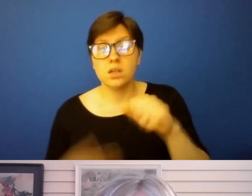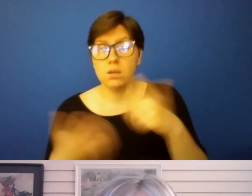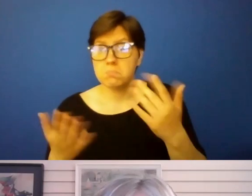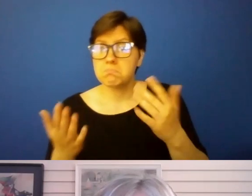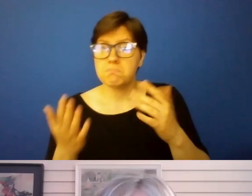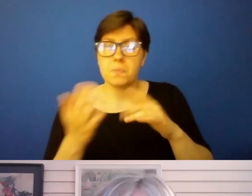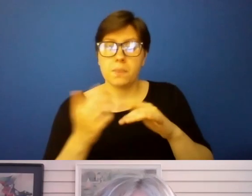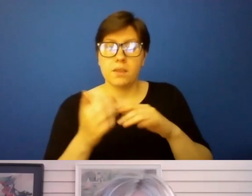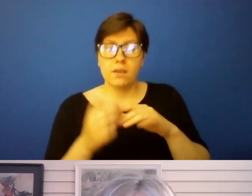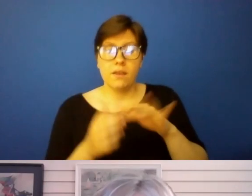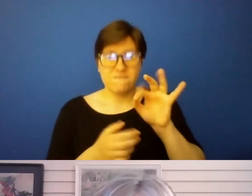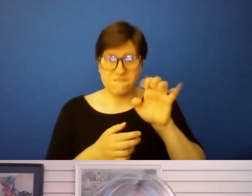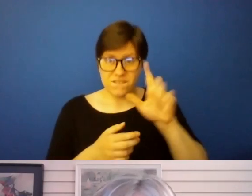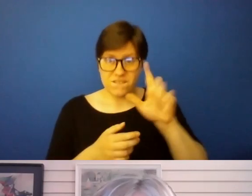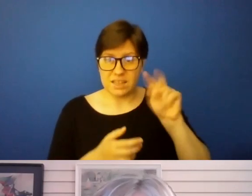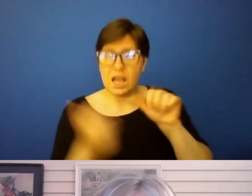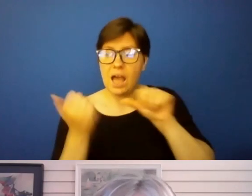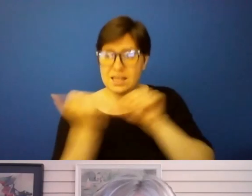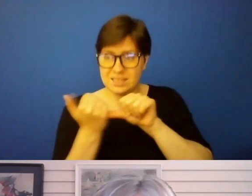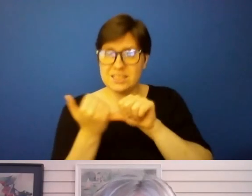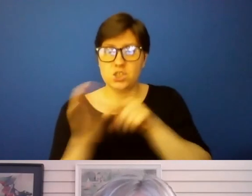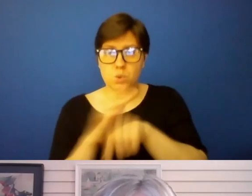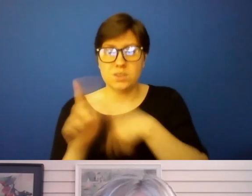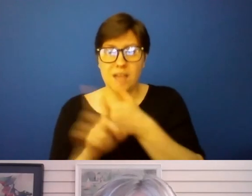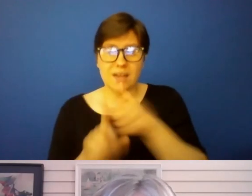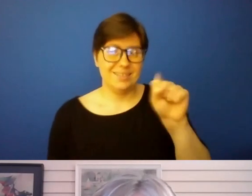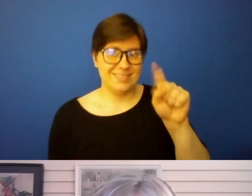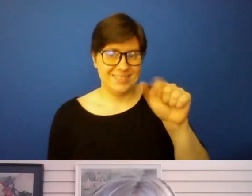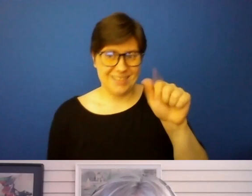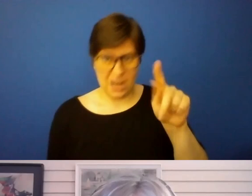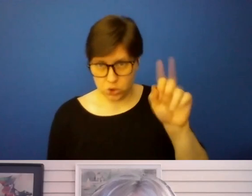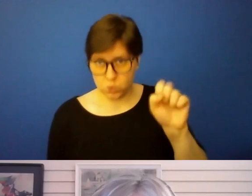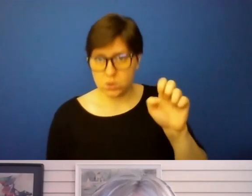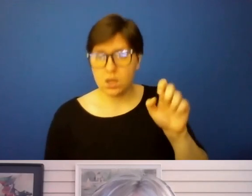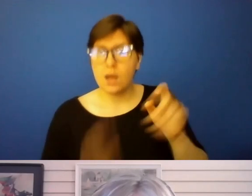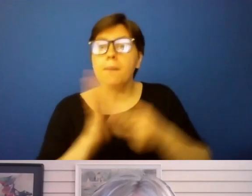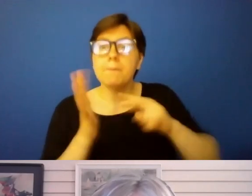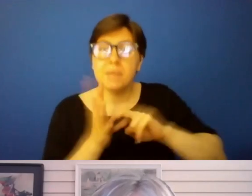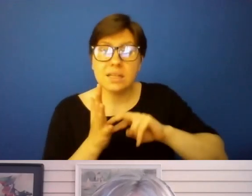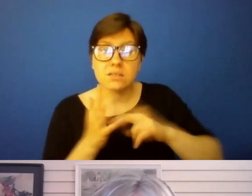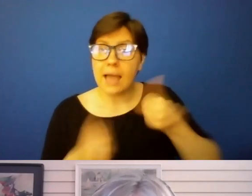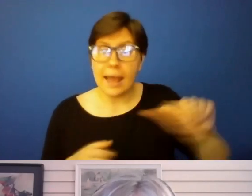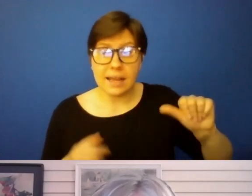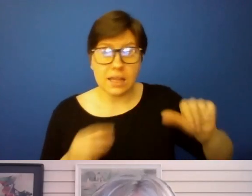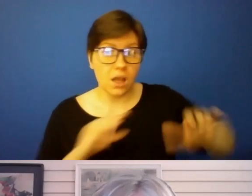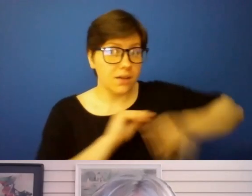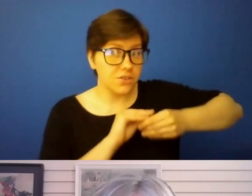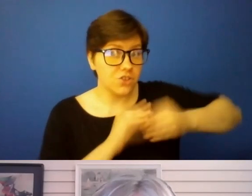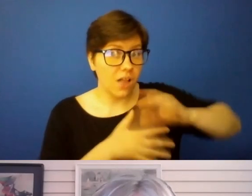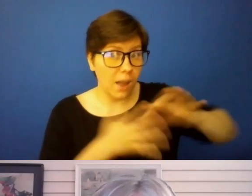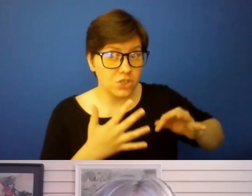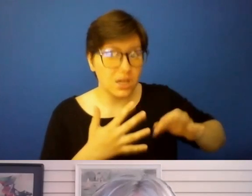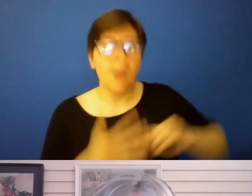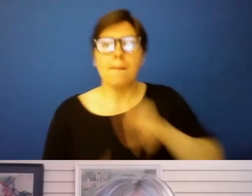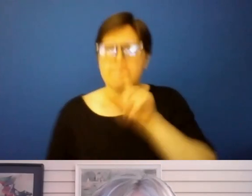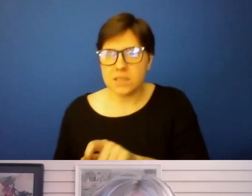suicide statute, which means any additional option needs to be